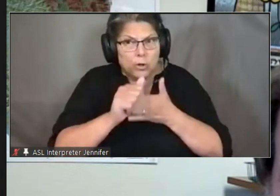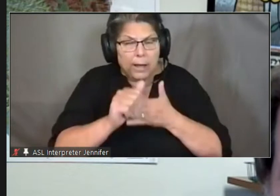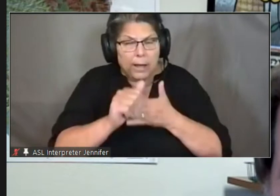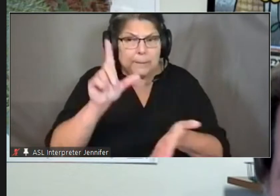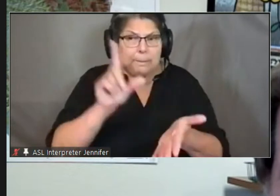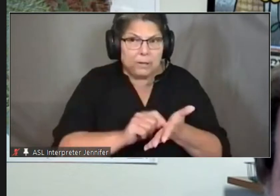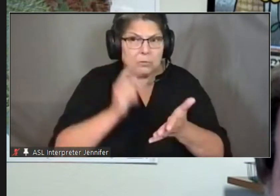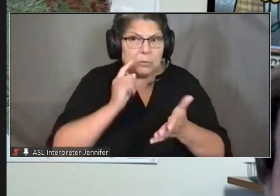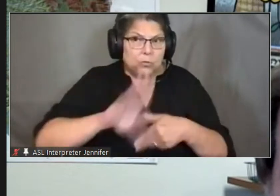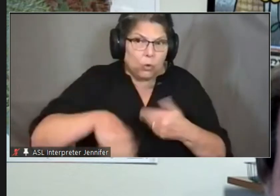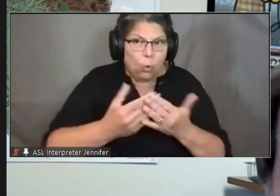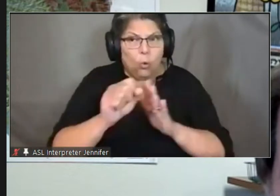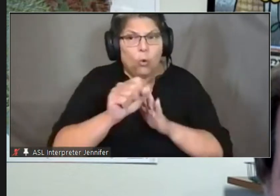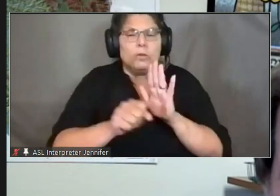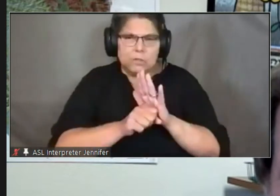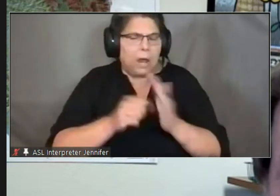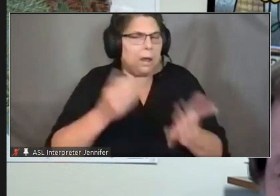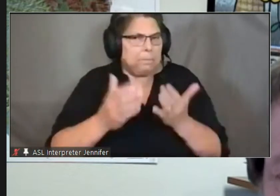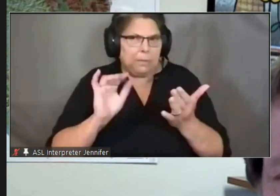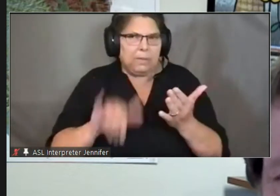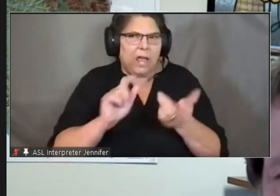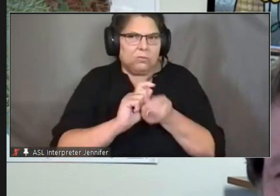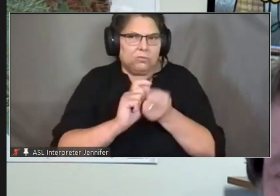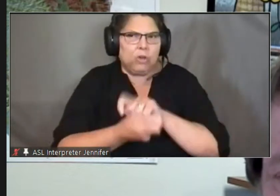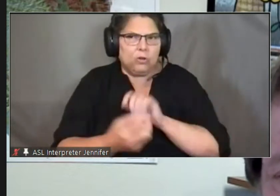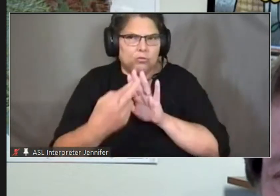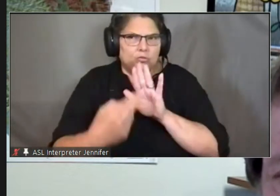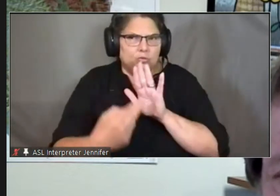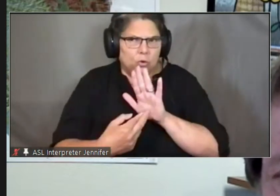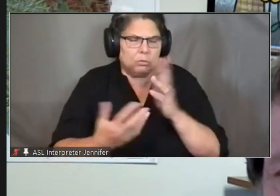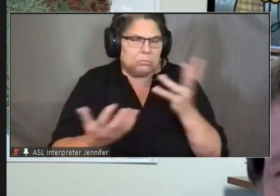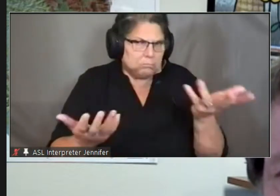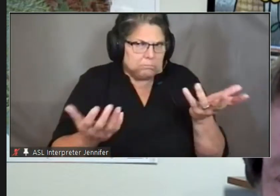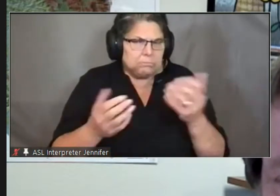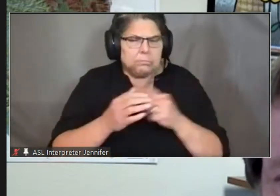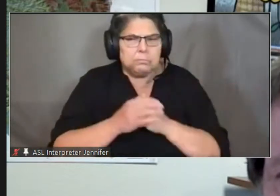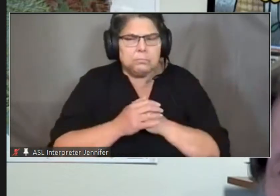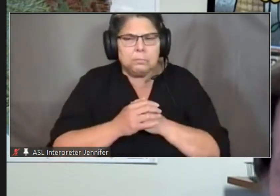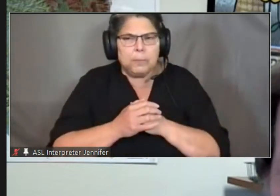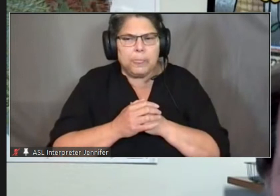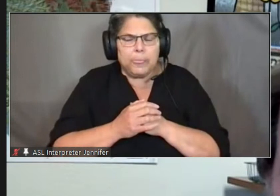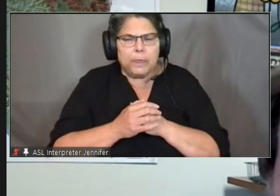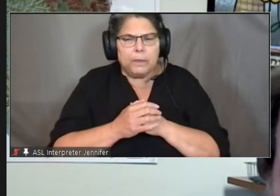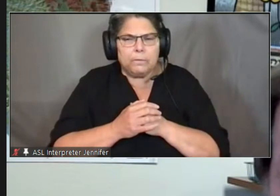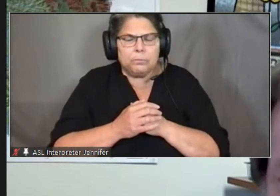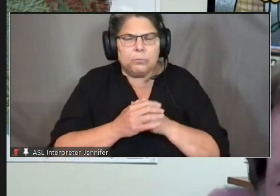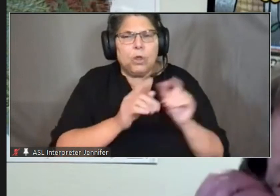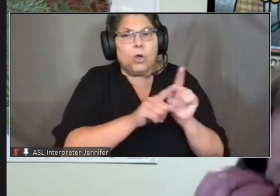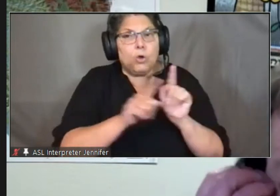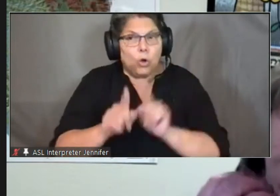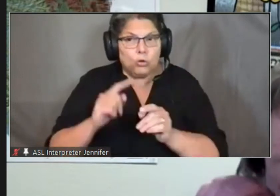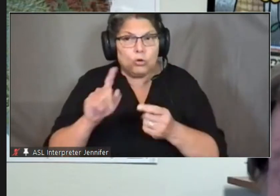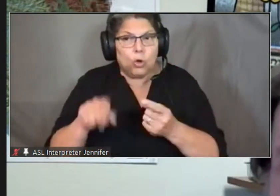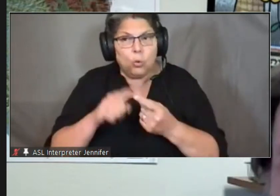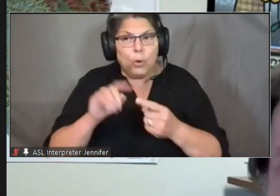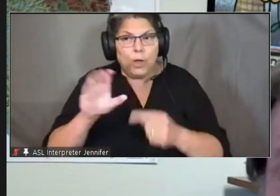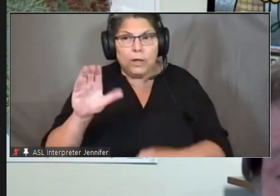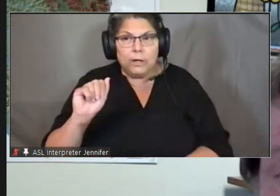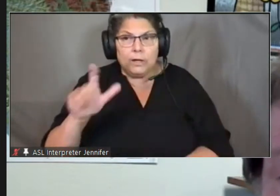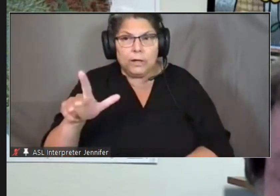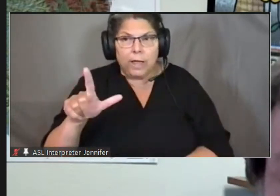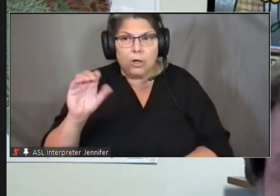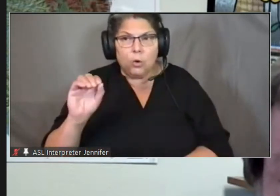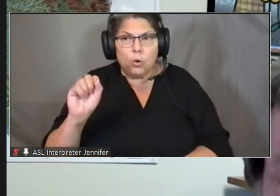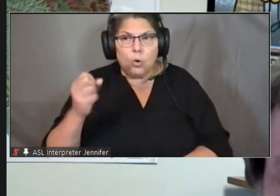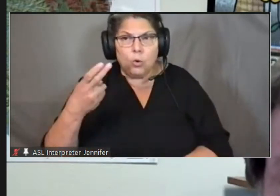state level. And some of these will also change when Cal OSHA publishes